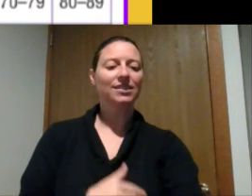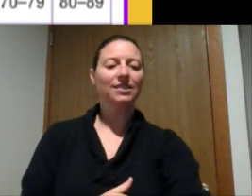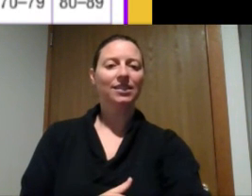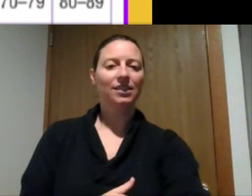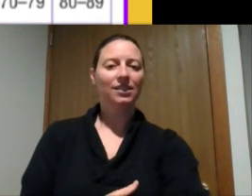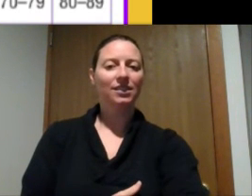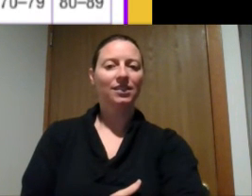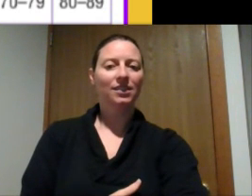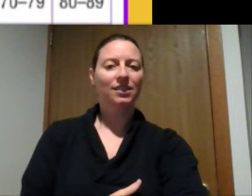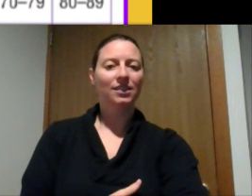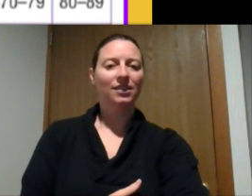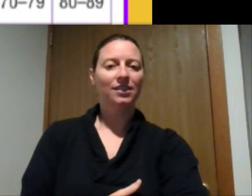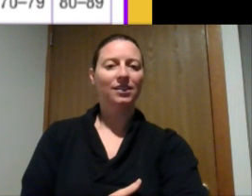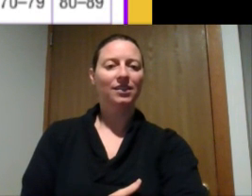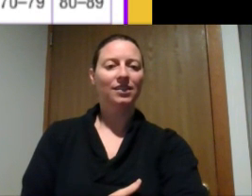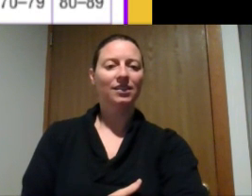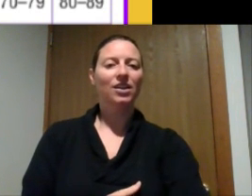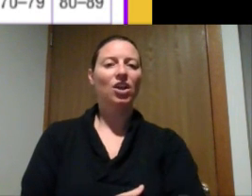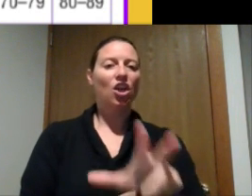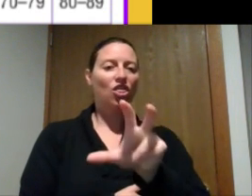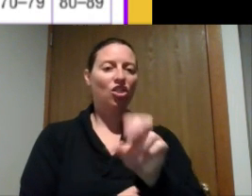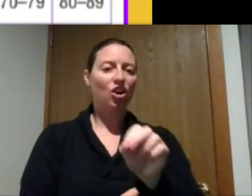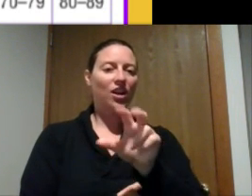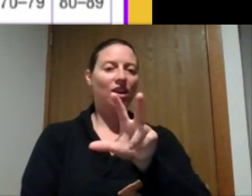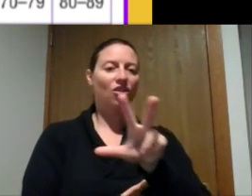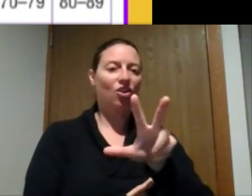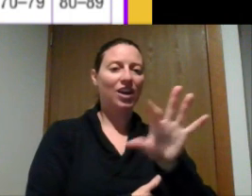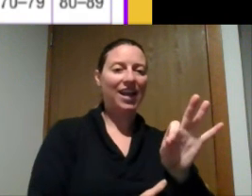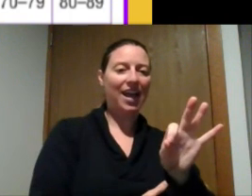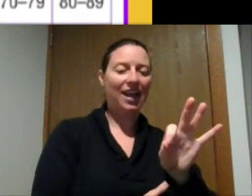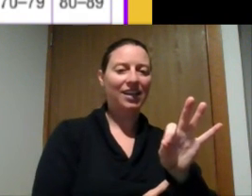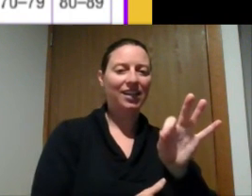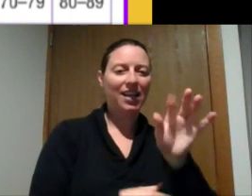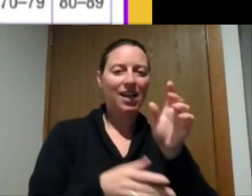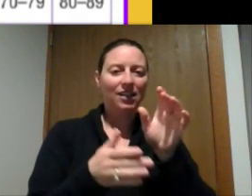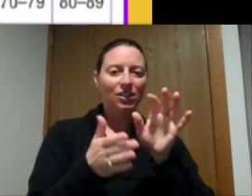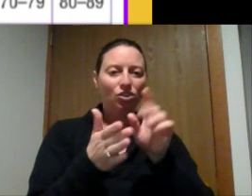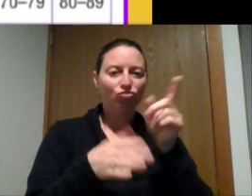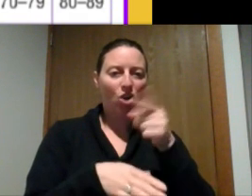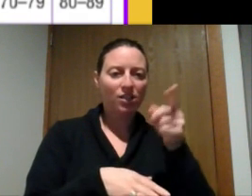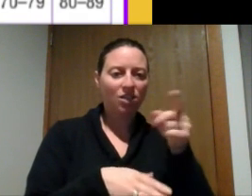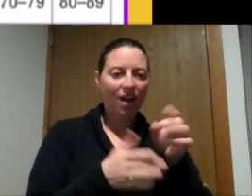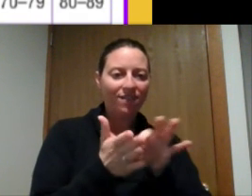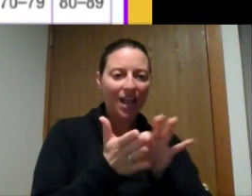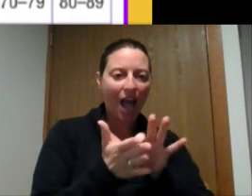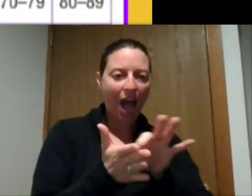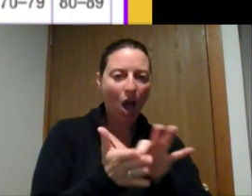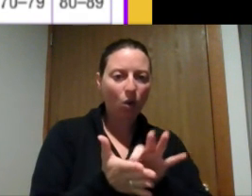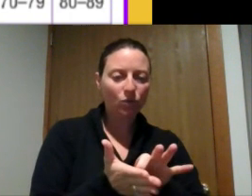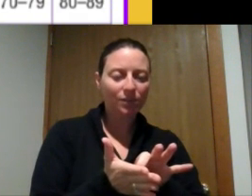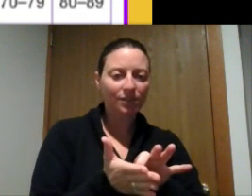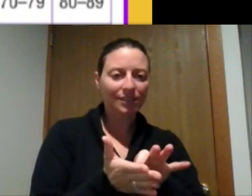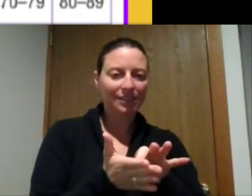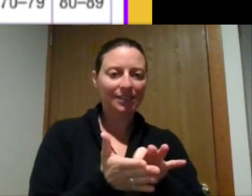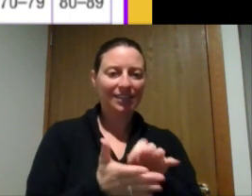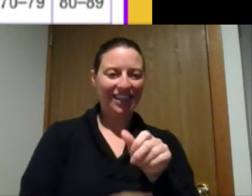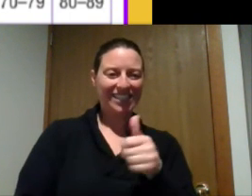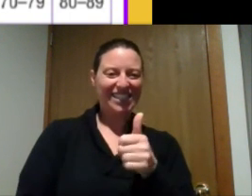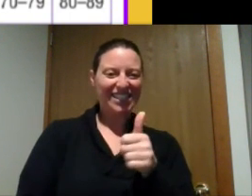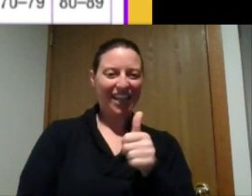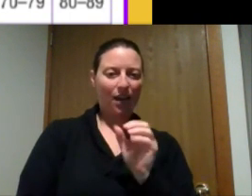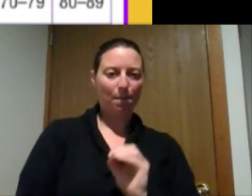39, cross off all the people in that age range, count them up, and put it